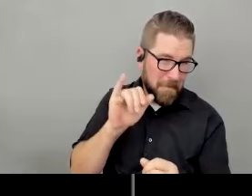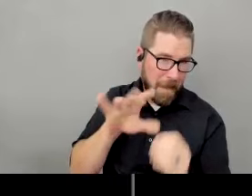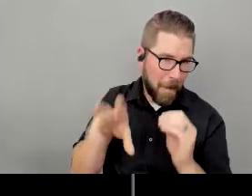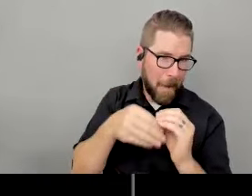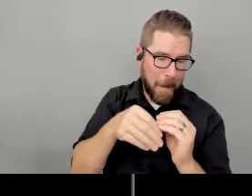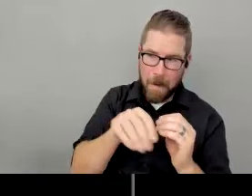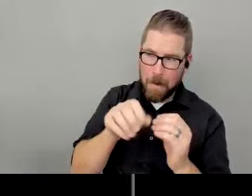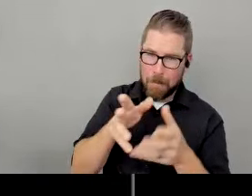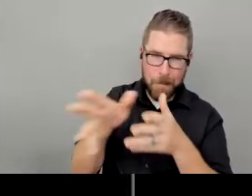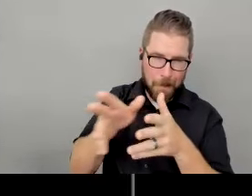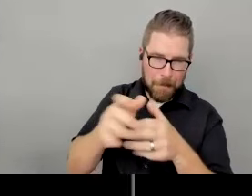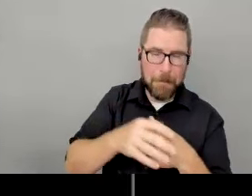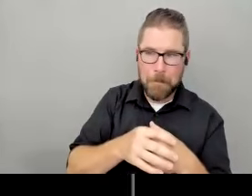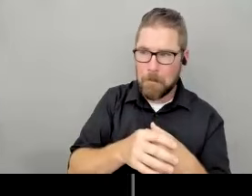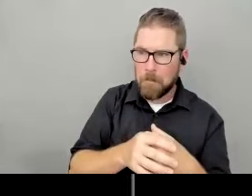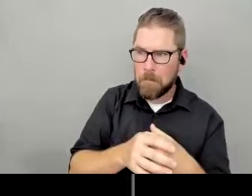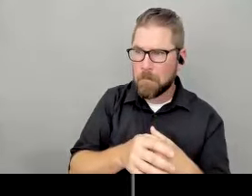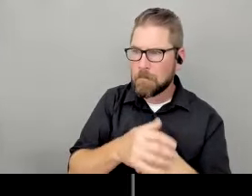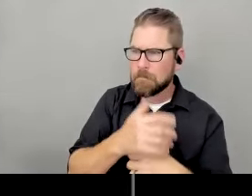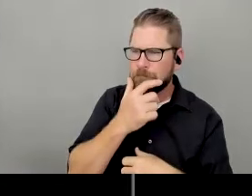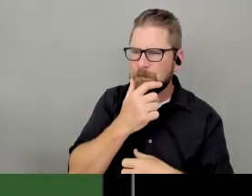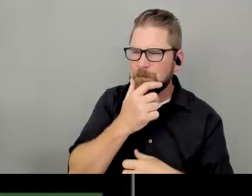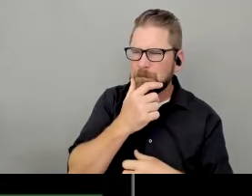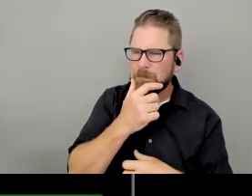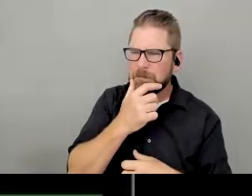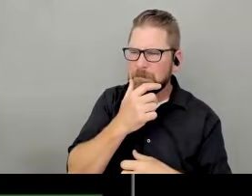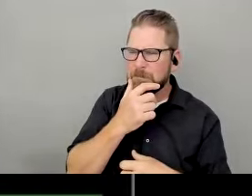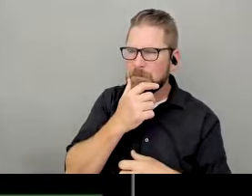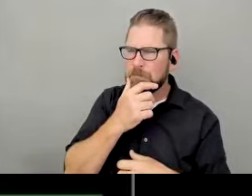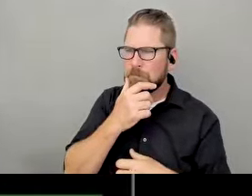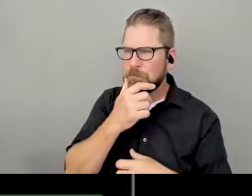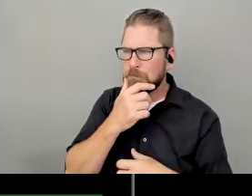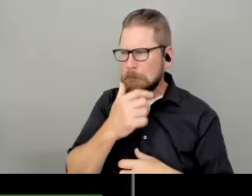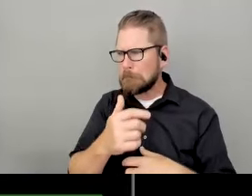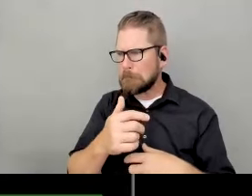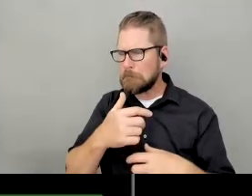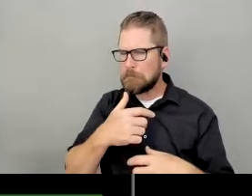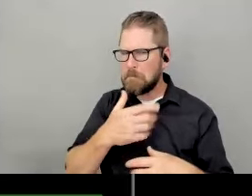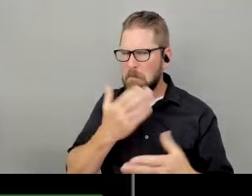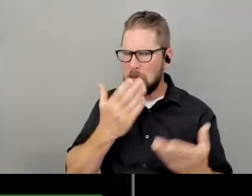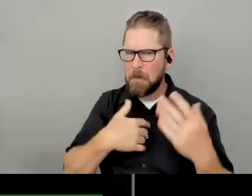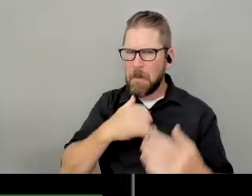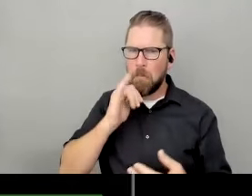don't want to get them wrong. I wonder if I have scramble not on because all of the correct answers are on top.